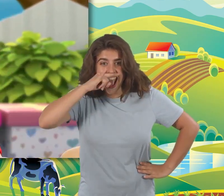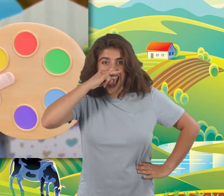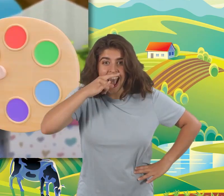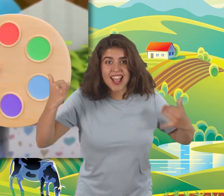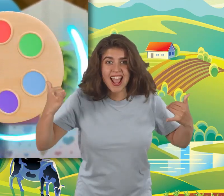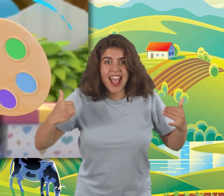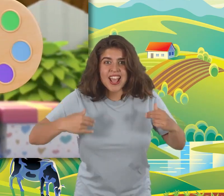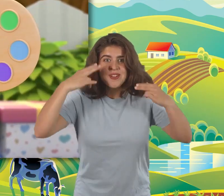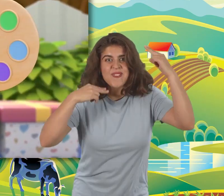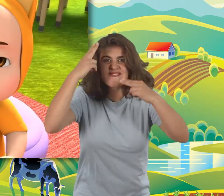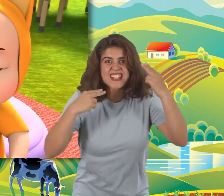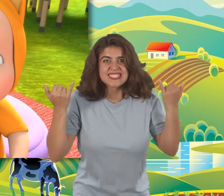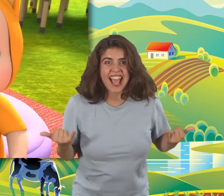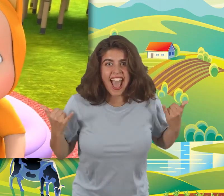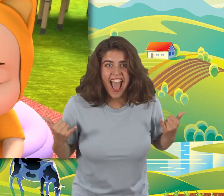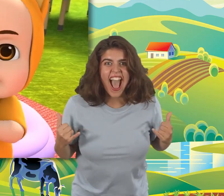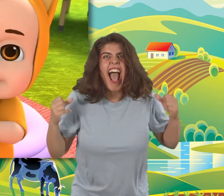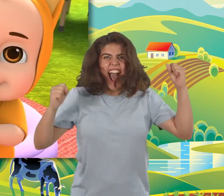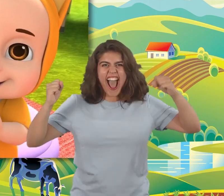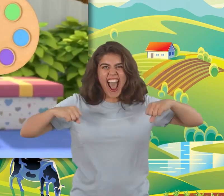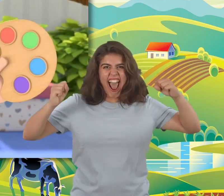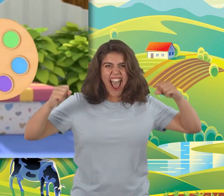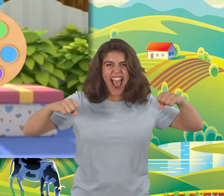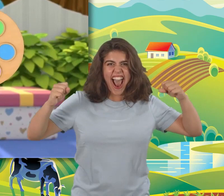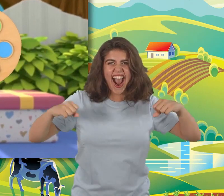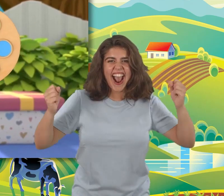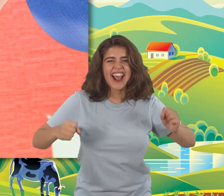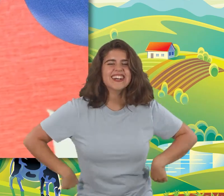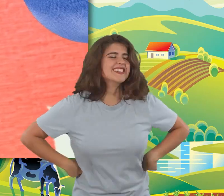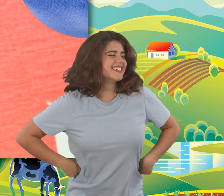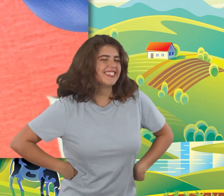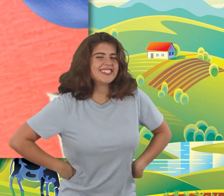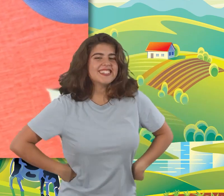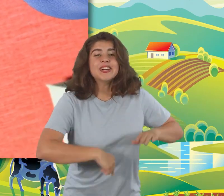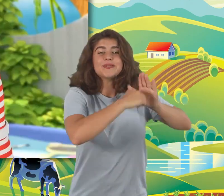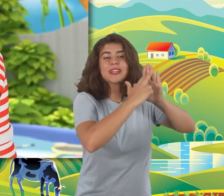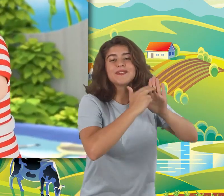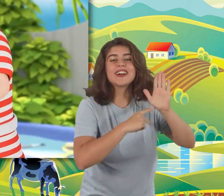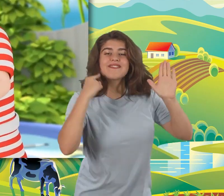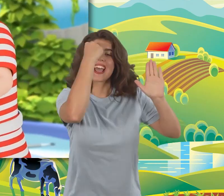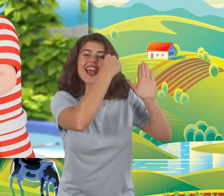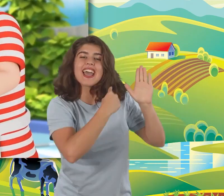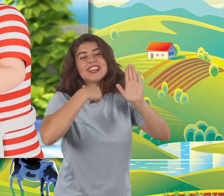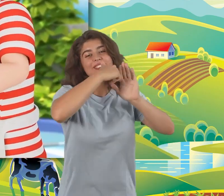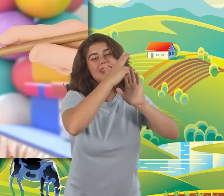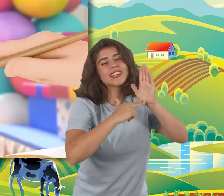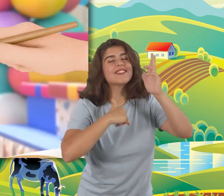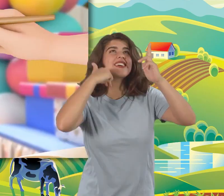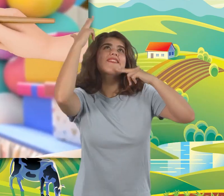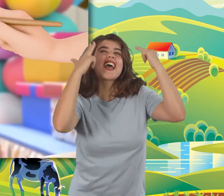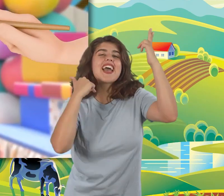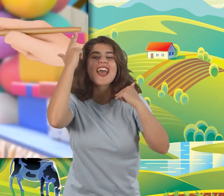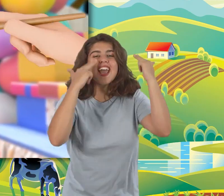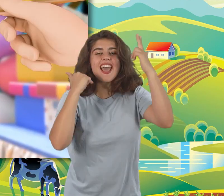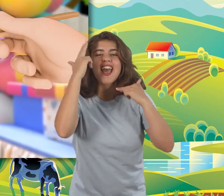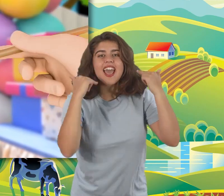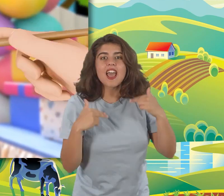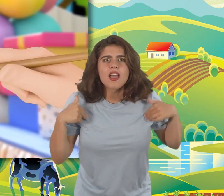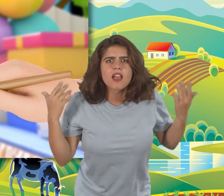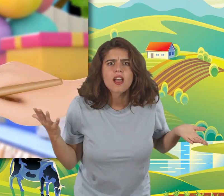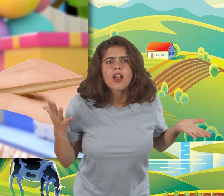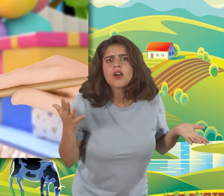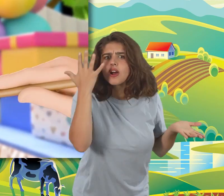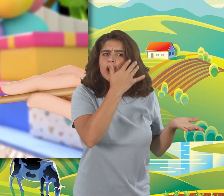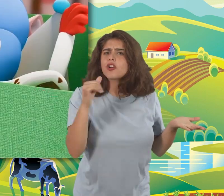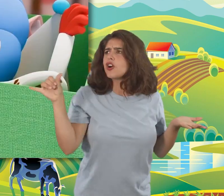Hey kids, let's do some face painting today. Yes! Paint, paint, paint my face. Paint it